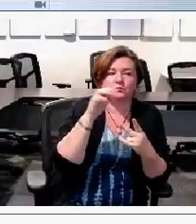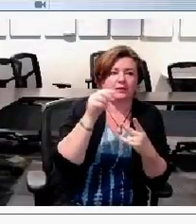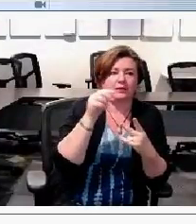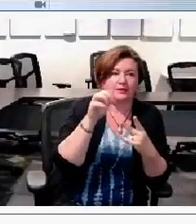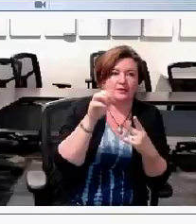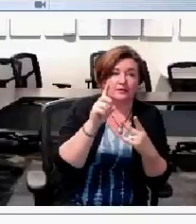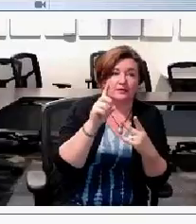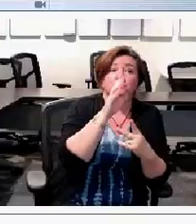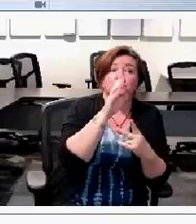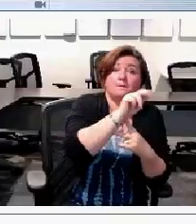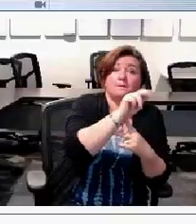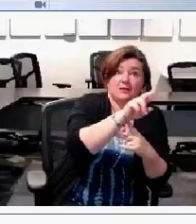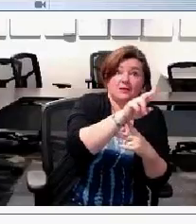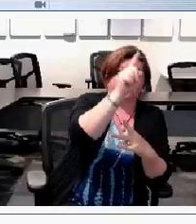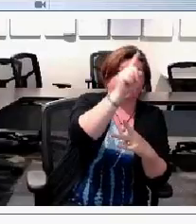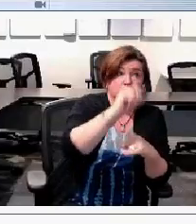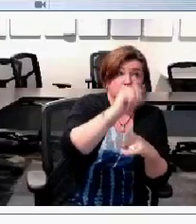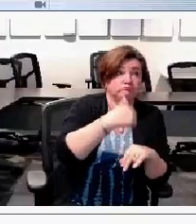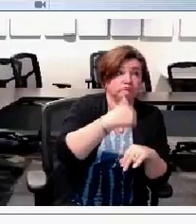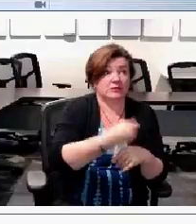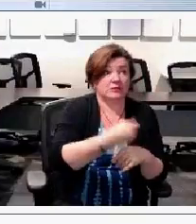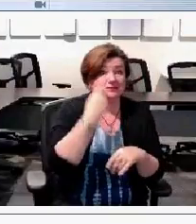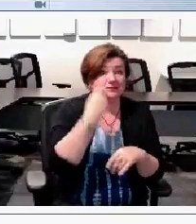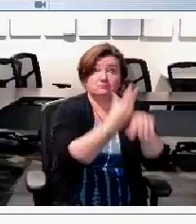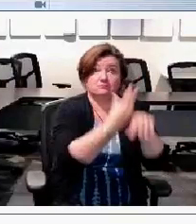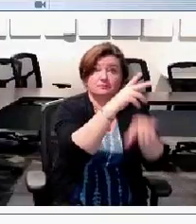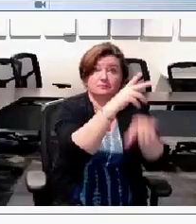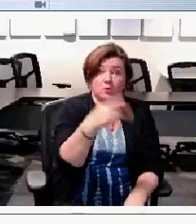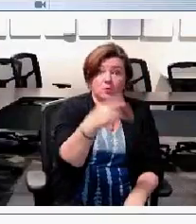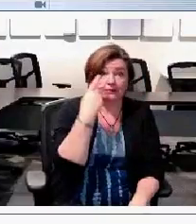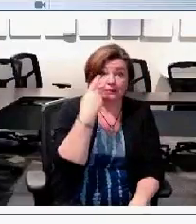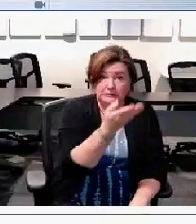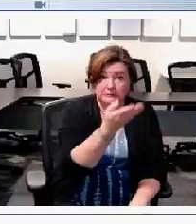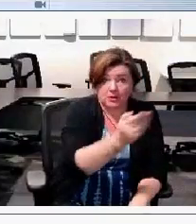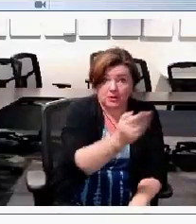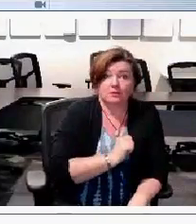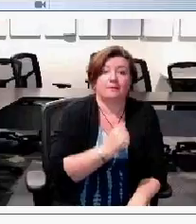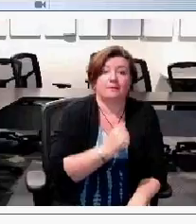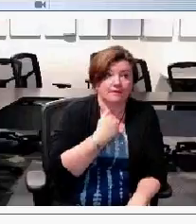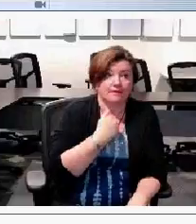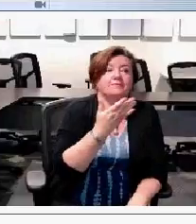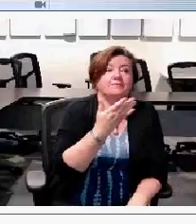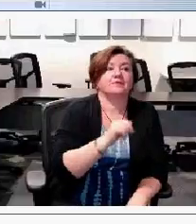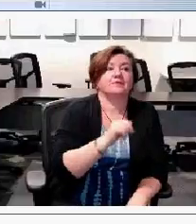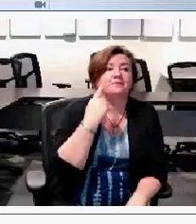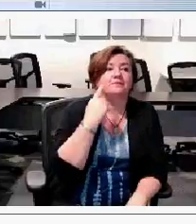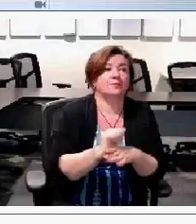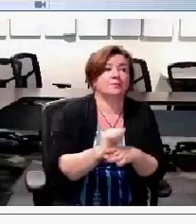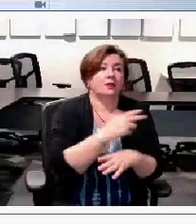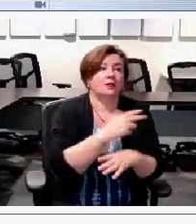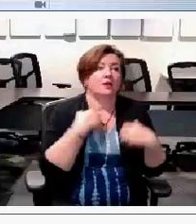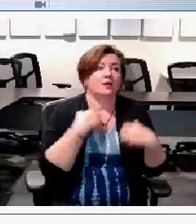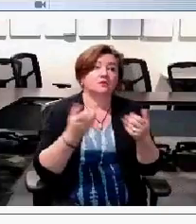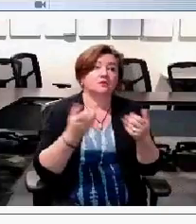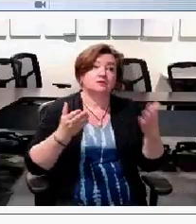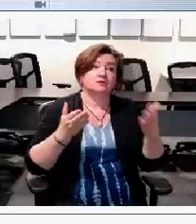Society. So Bev has her PowerPoint up for Alberta Health Services, and Bev, I'm going